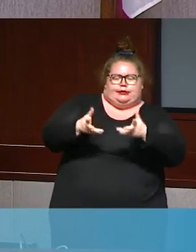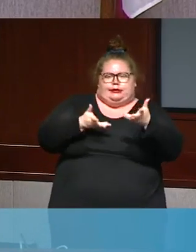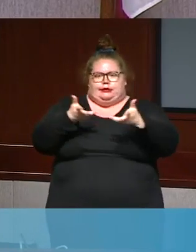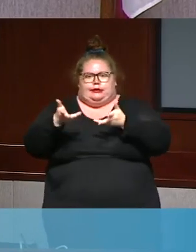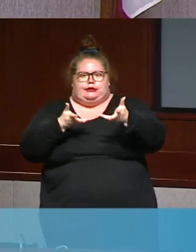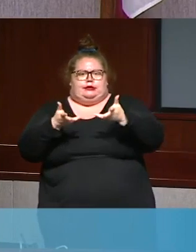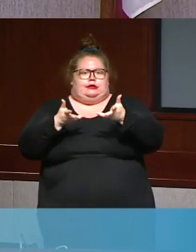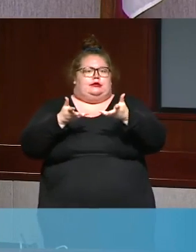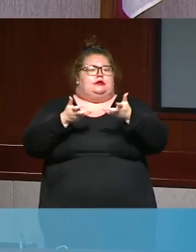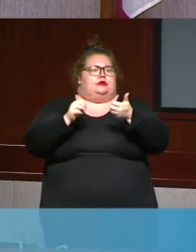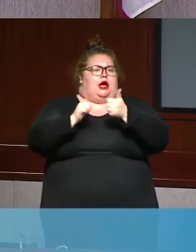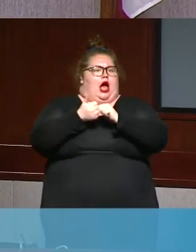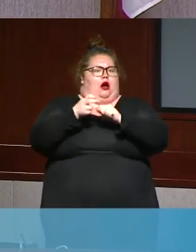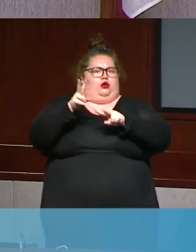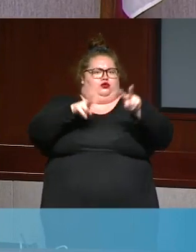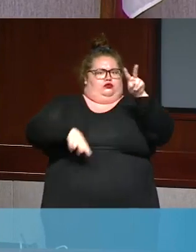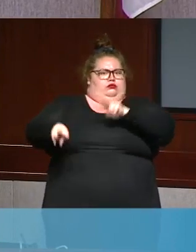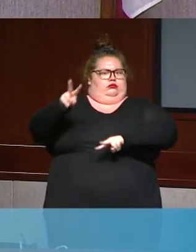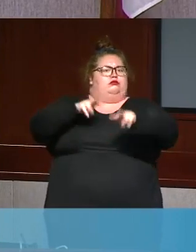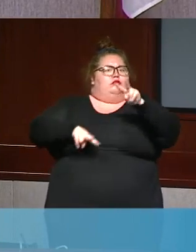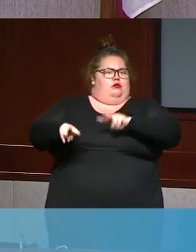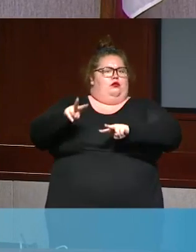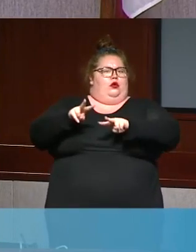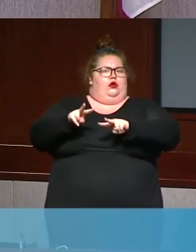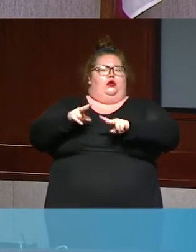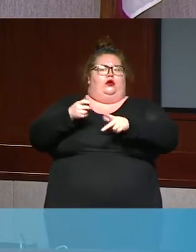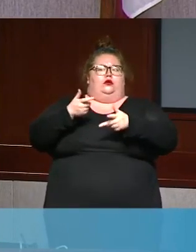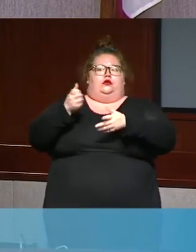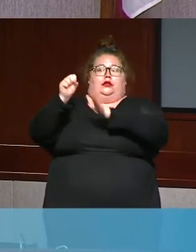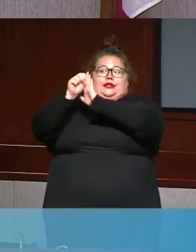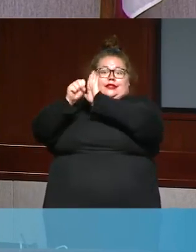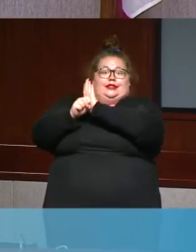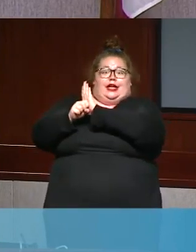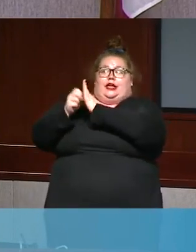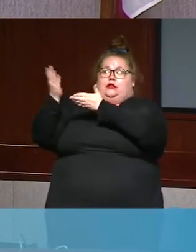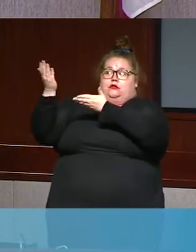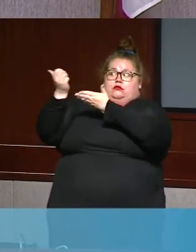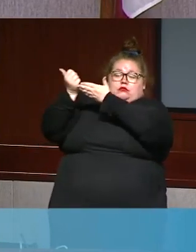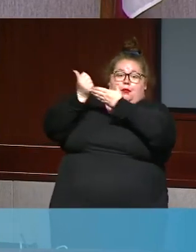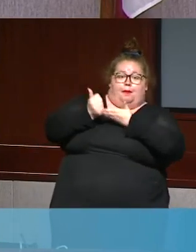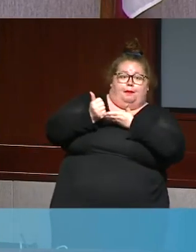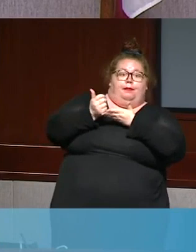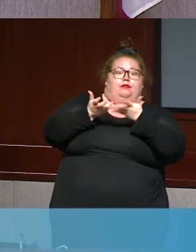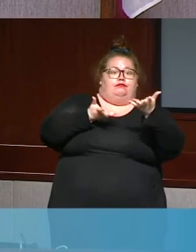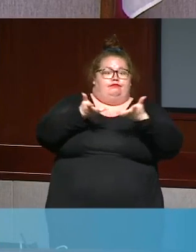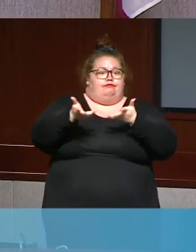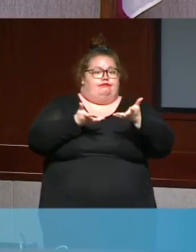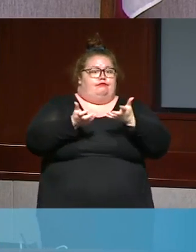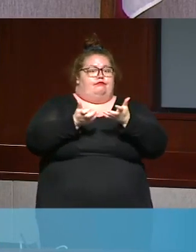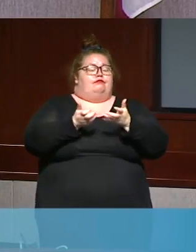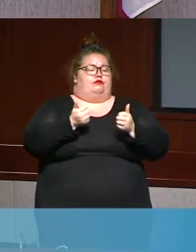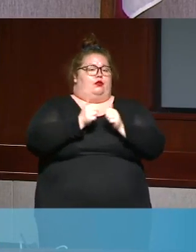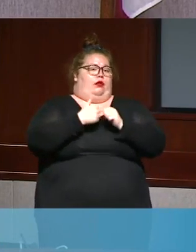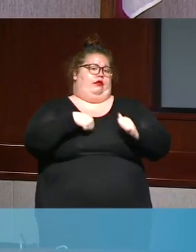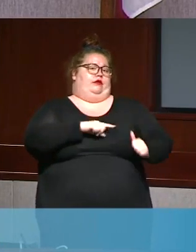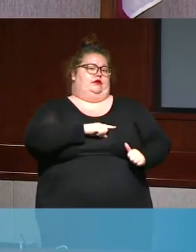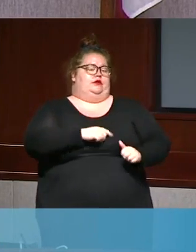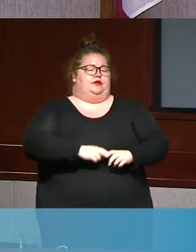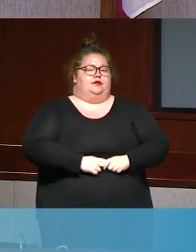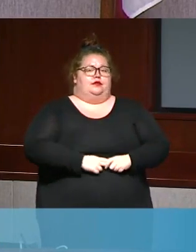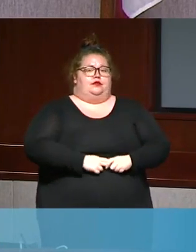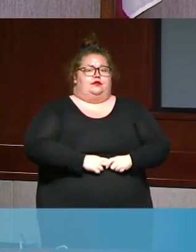continuing to monitor. We're continuing to work with the state on a daily basis in